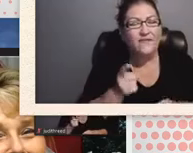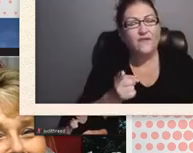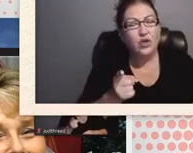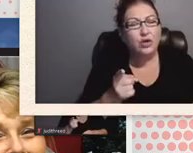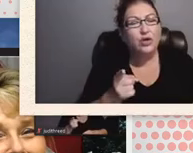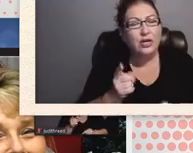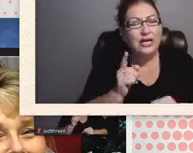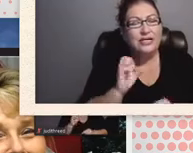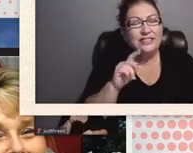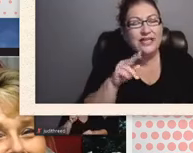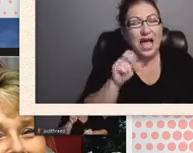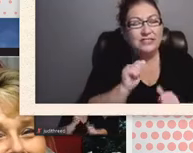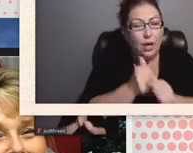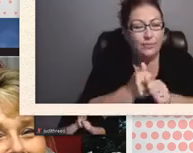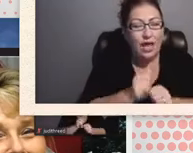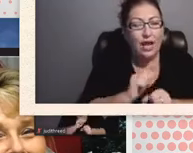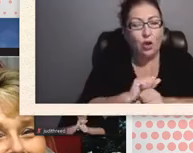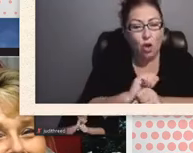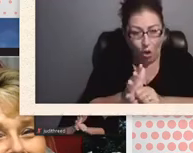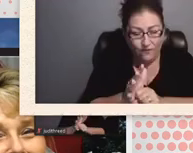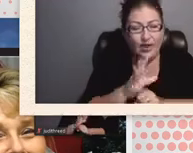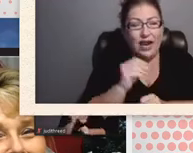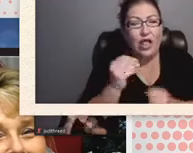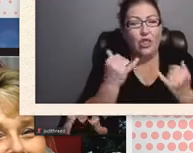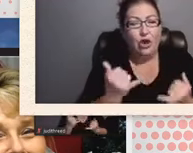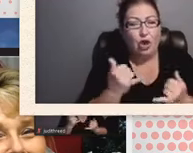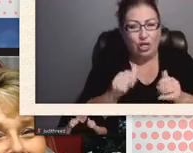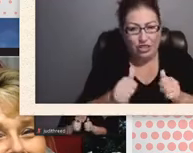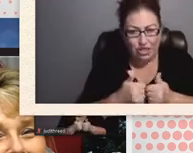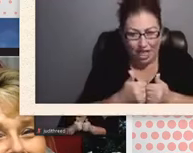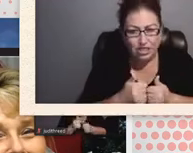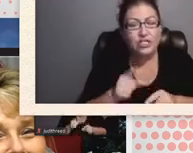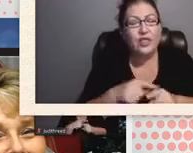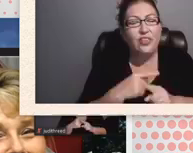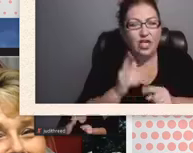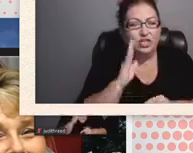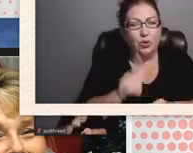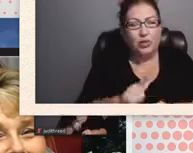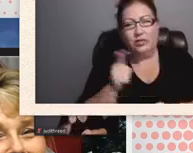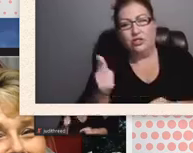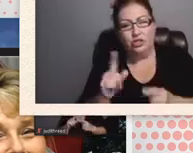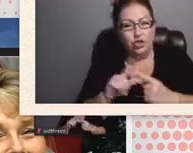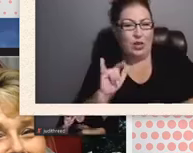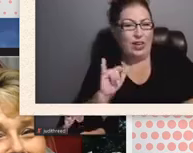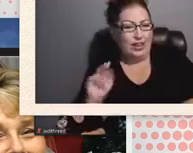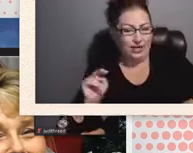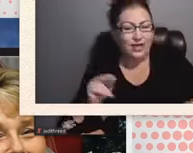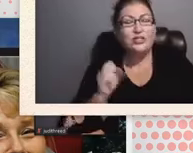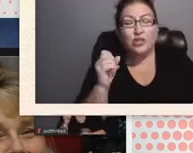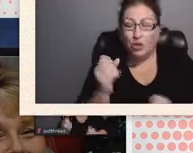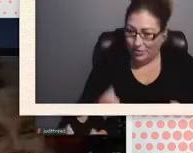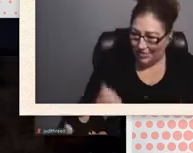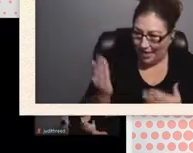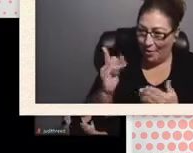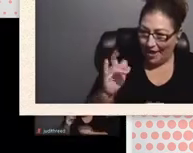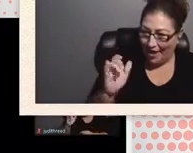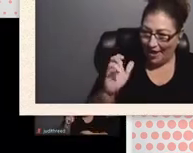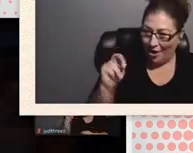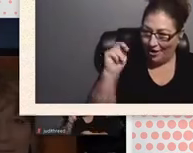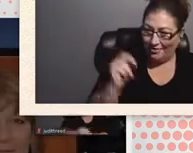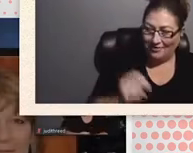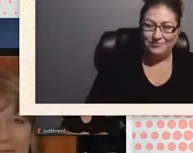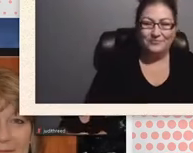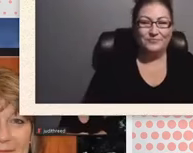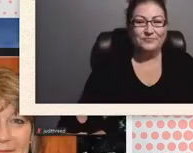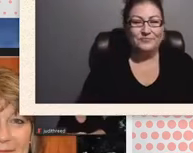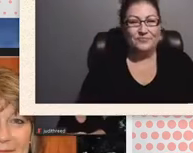on COVID-19 and the current challenges, and then she will turn it over to Lynn. So take it away, Karen.